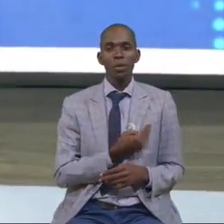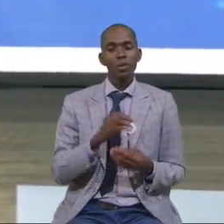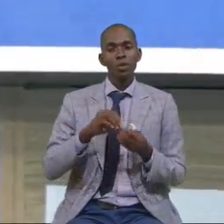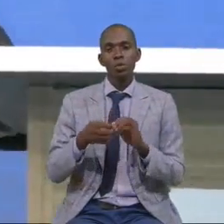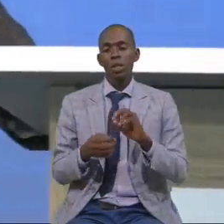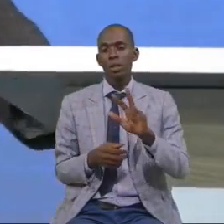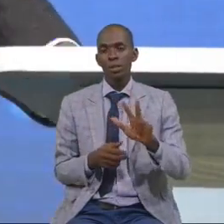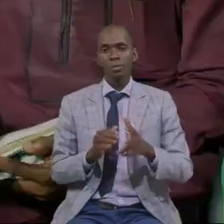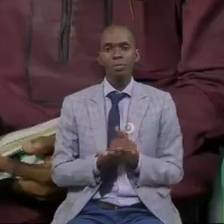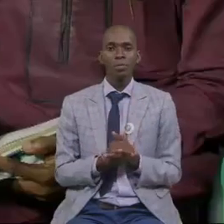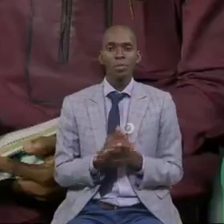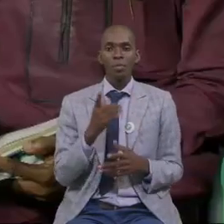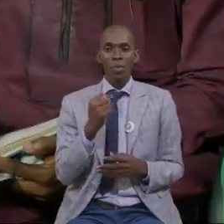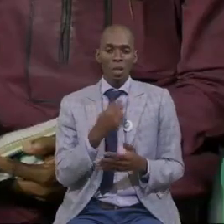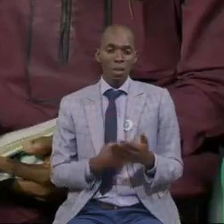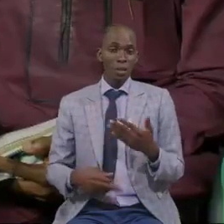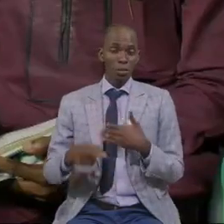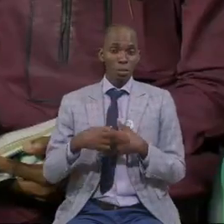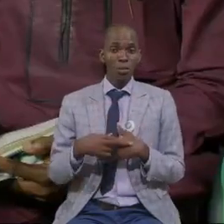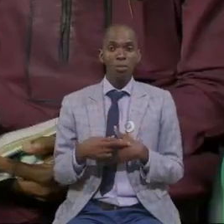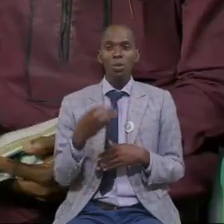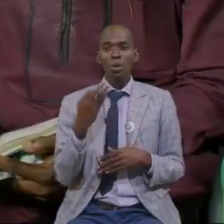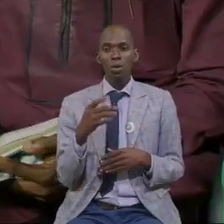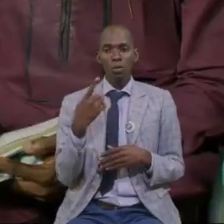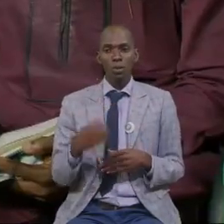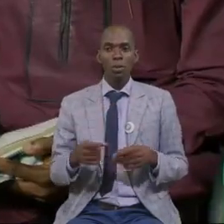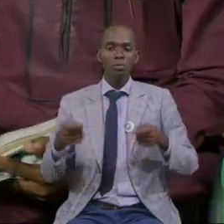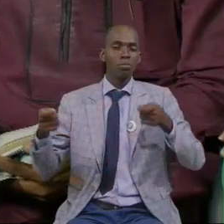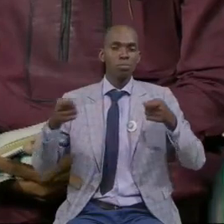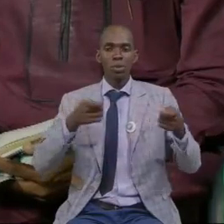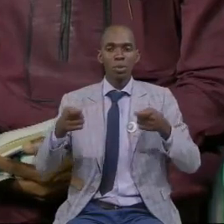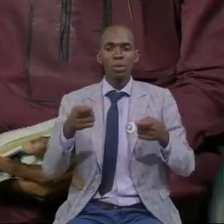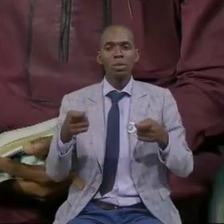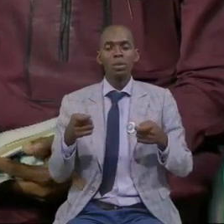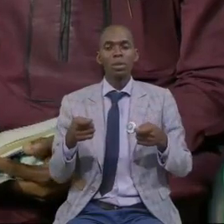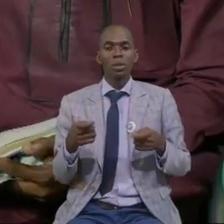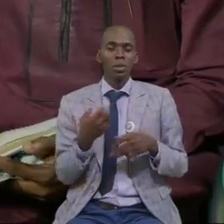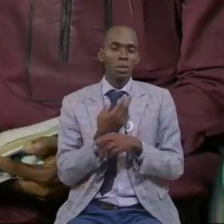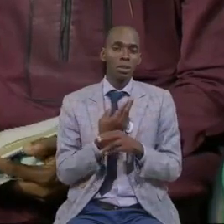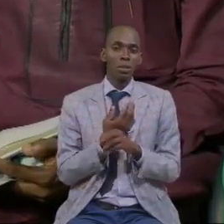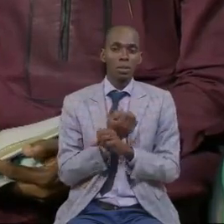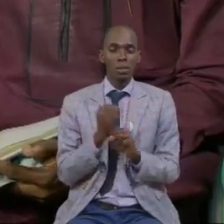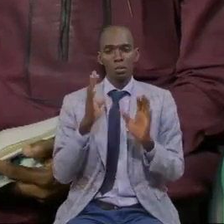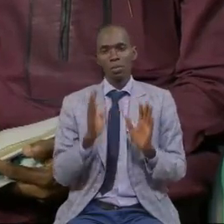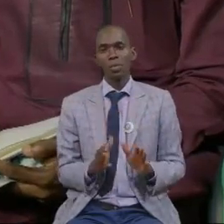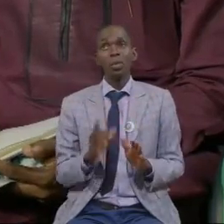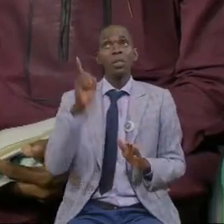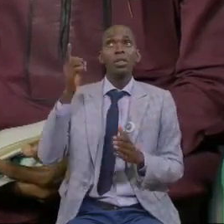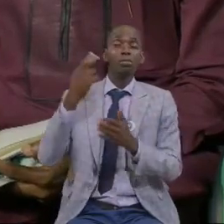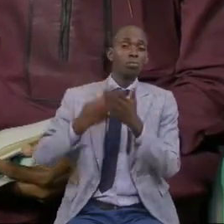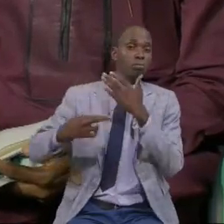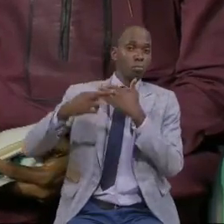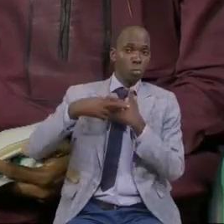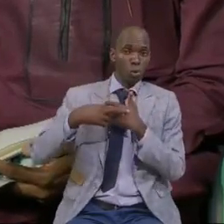is the return of the reigning Redeemer. He returns, he reigns now over